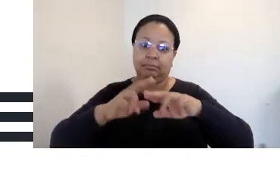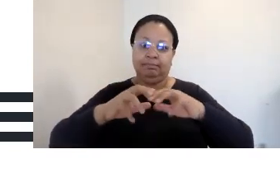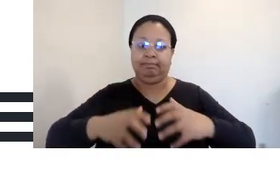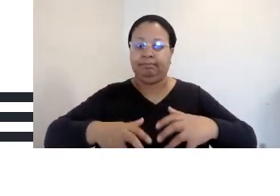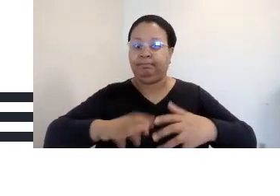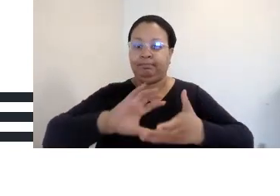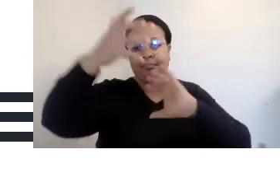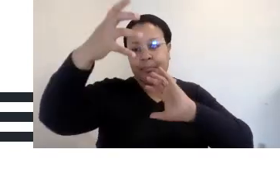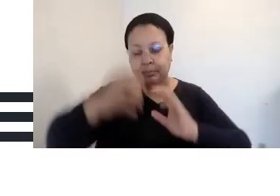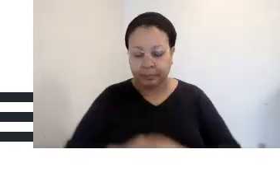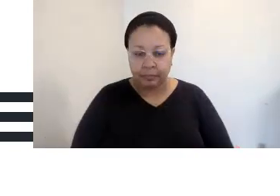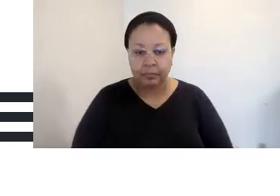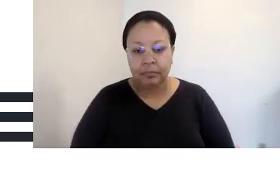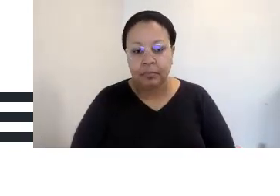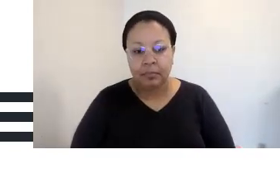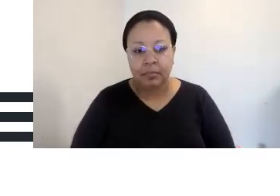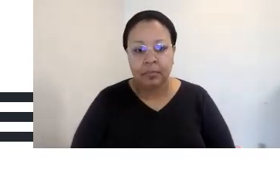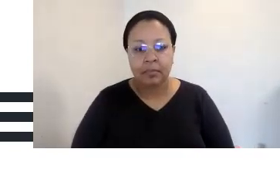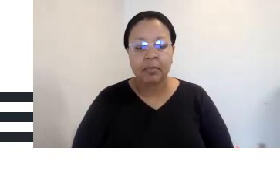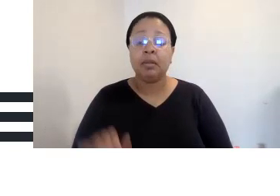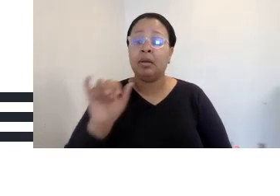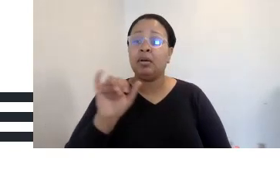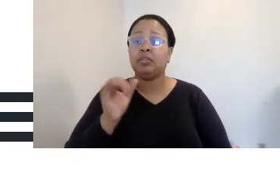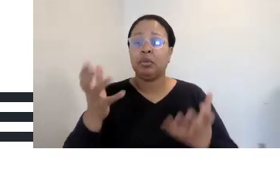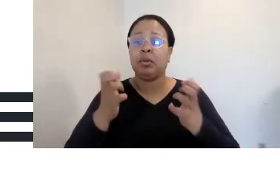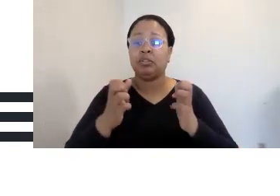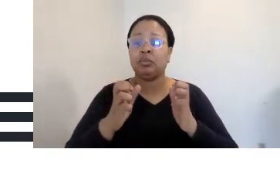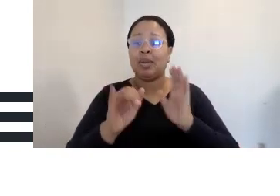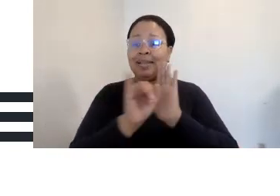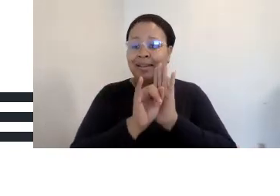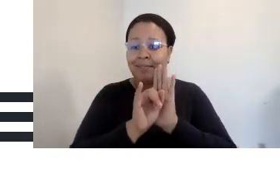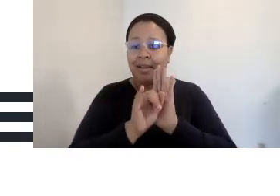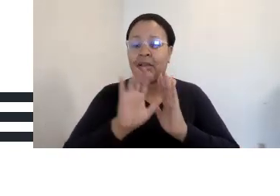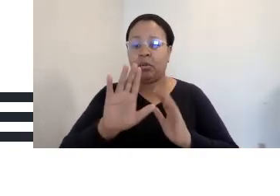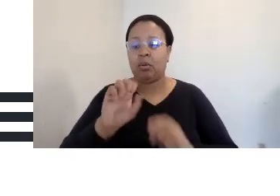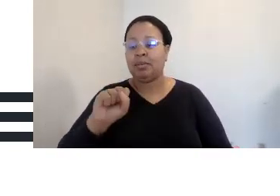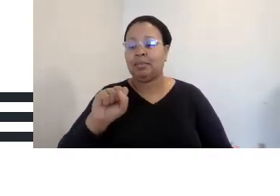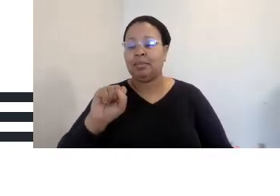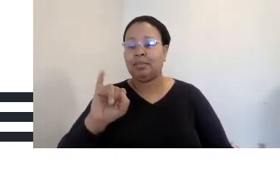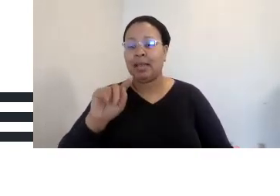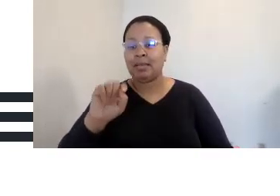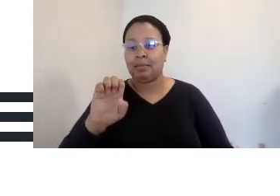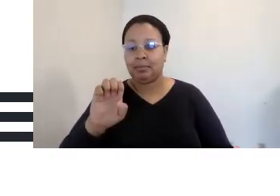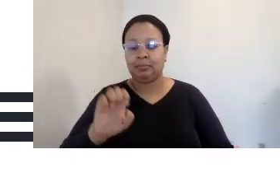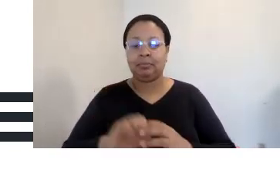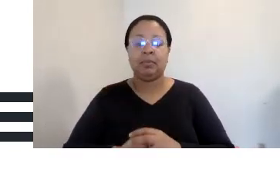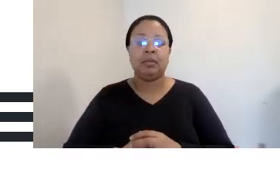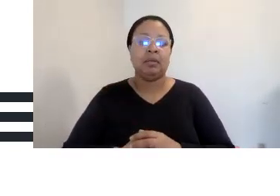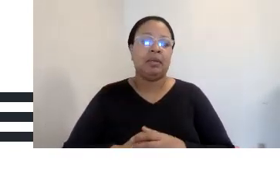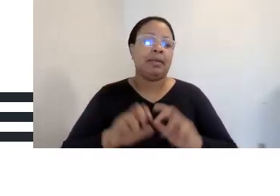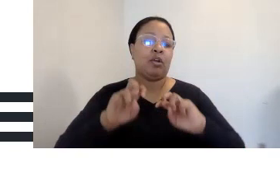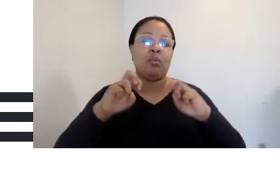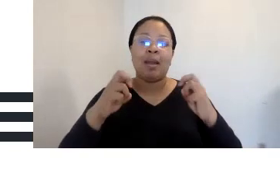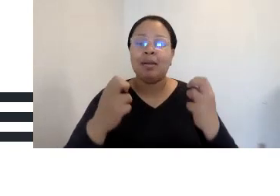You also want to identify your site. So whether it's a